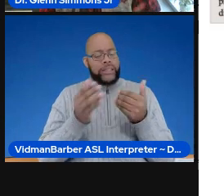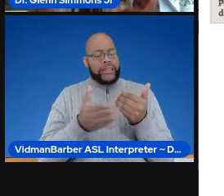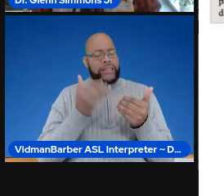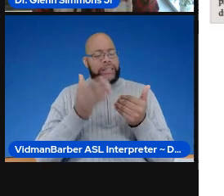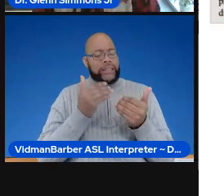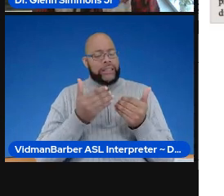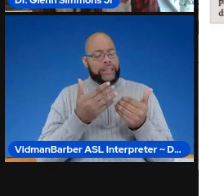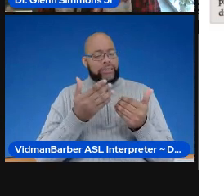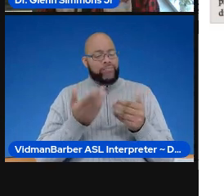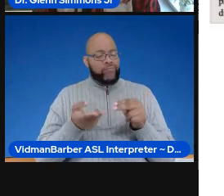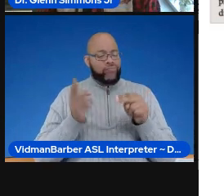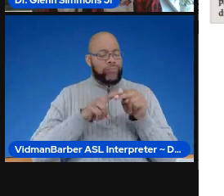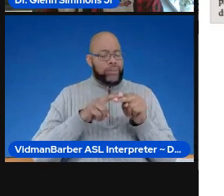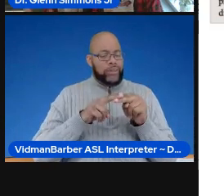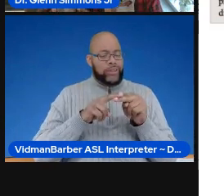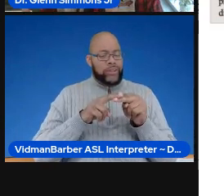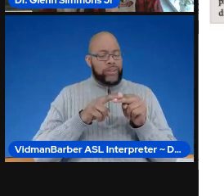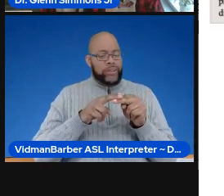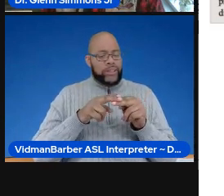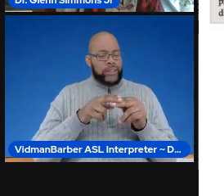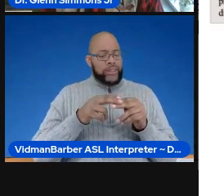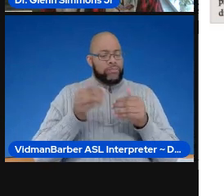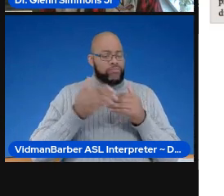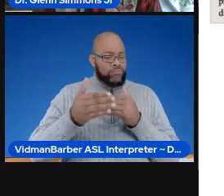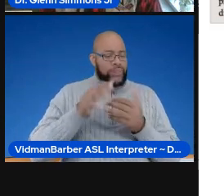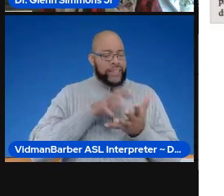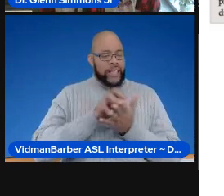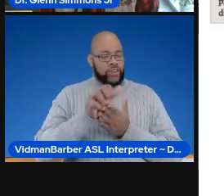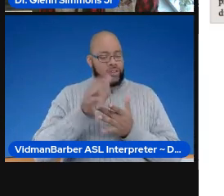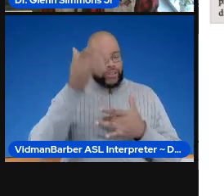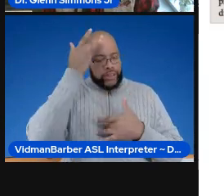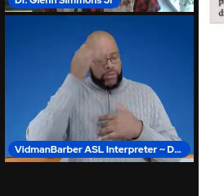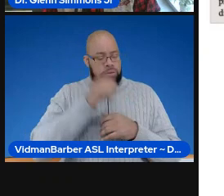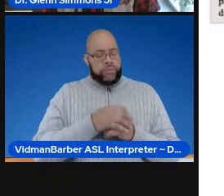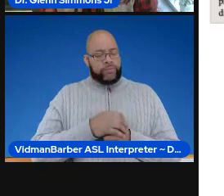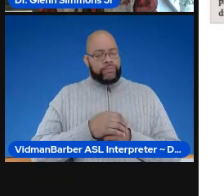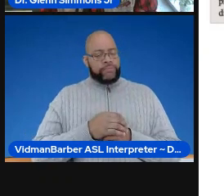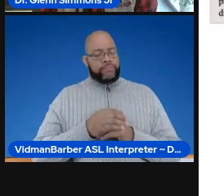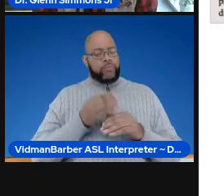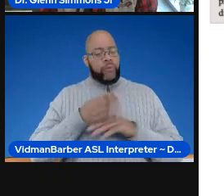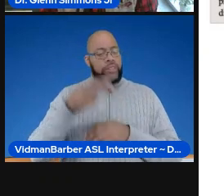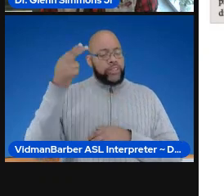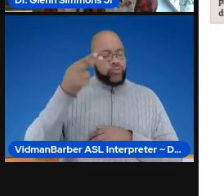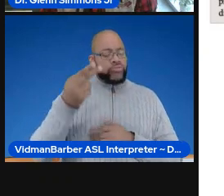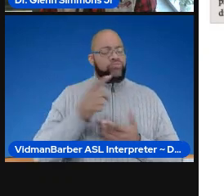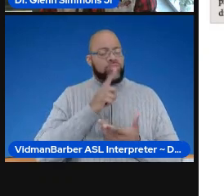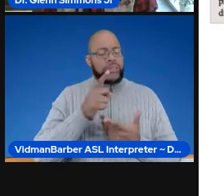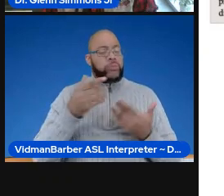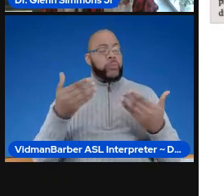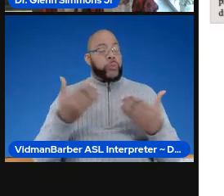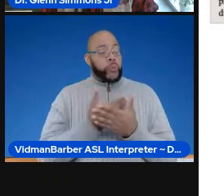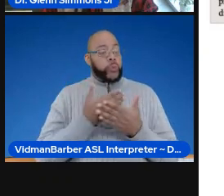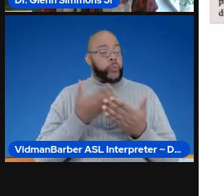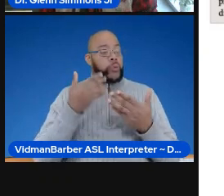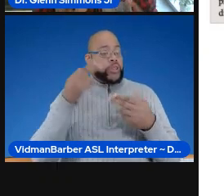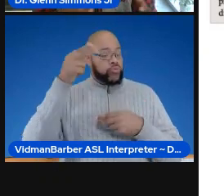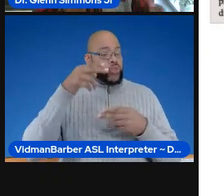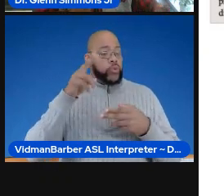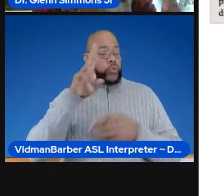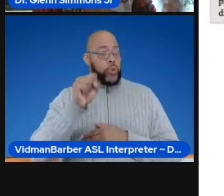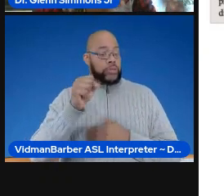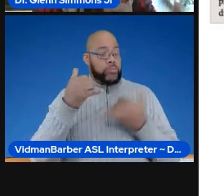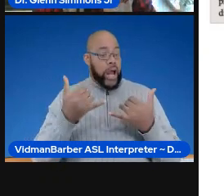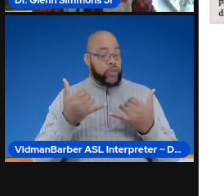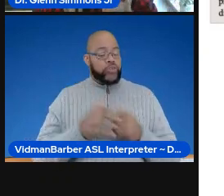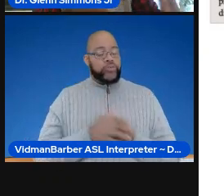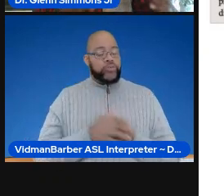and have increased incidence of cancer. And so over the history, relatively modern history of the United States, there's